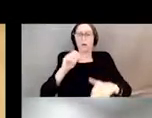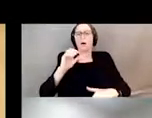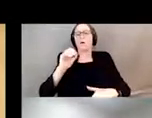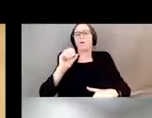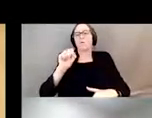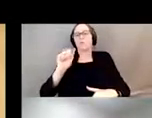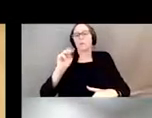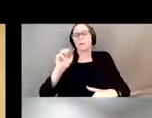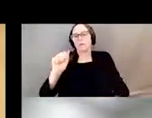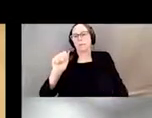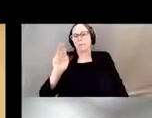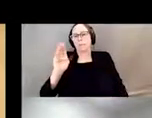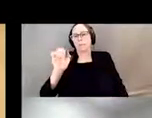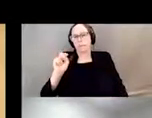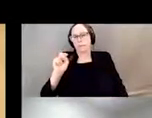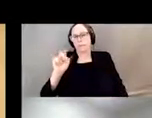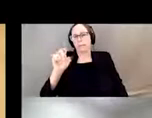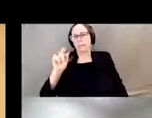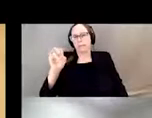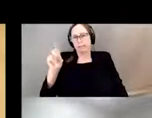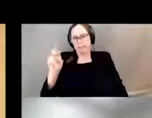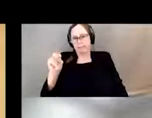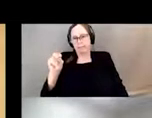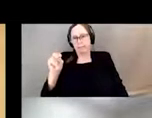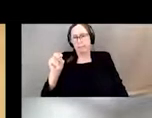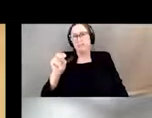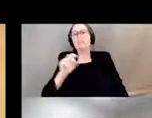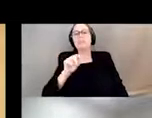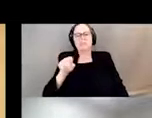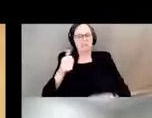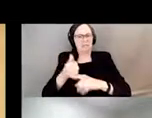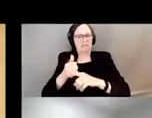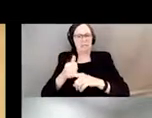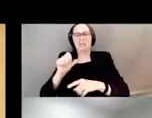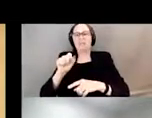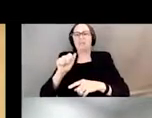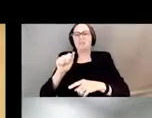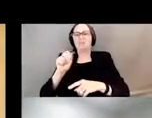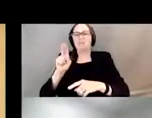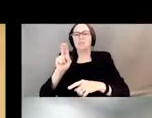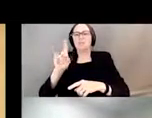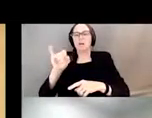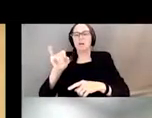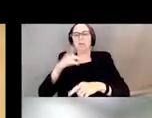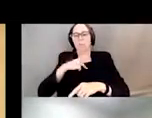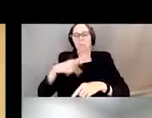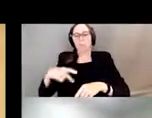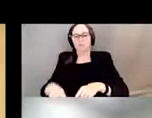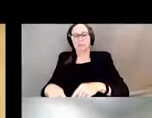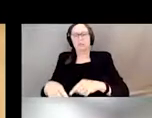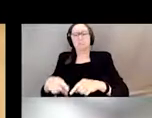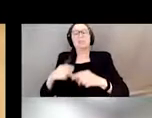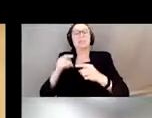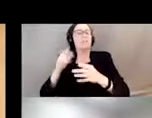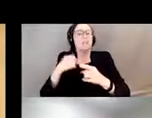a Saudi prince. Okay, he is a real estate magnate. His family built their wealth off of